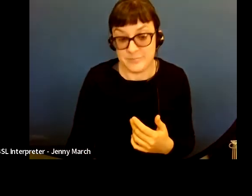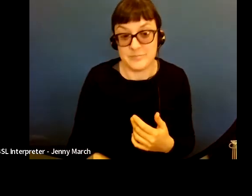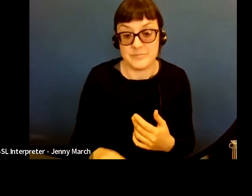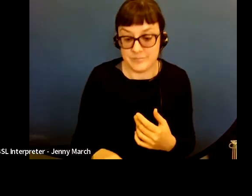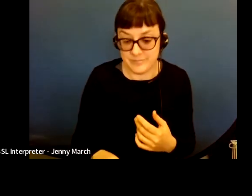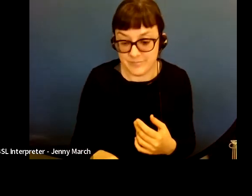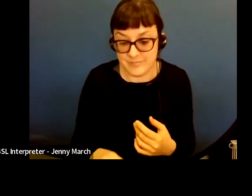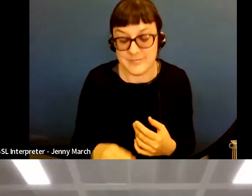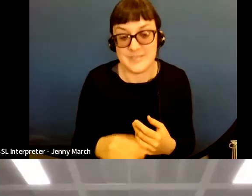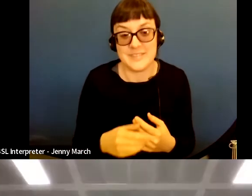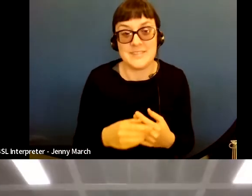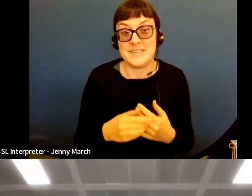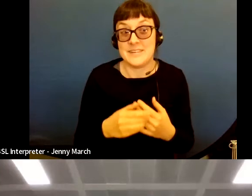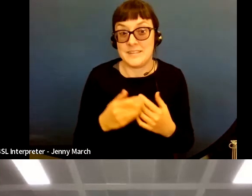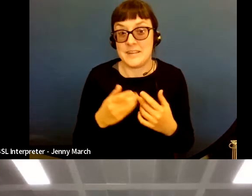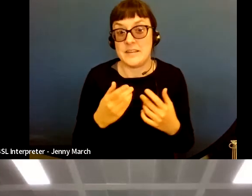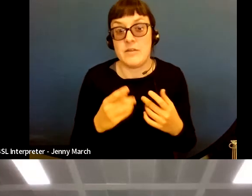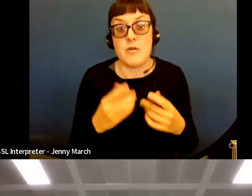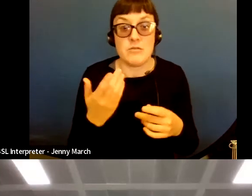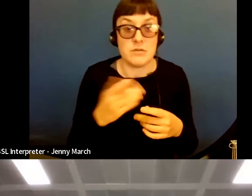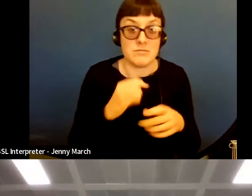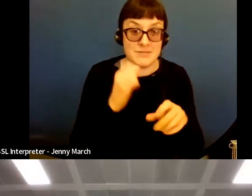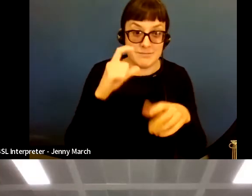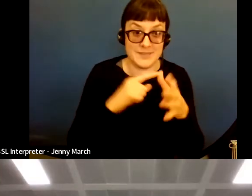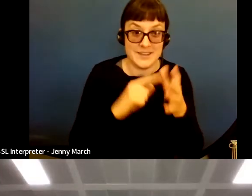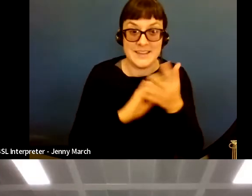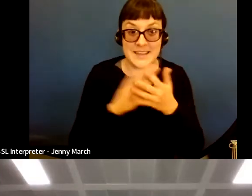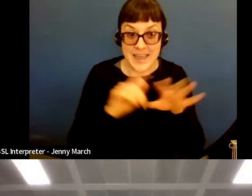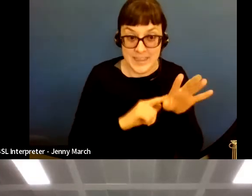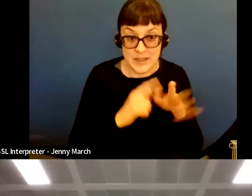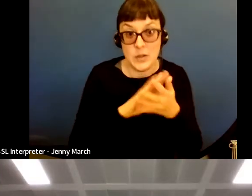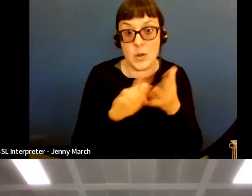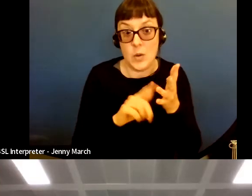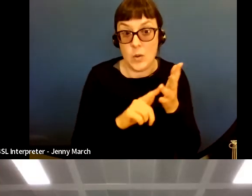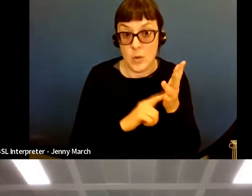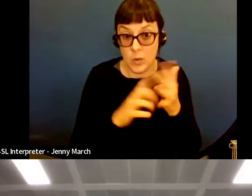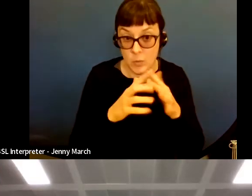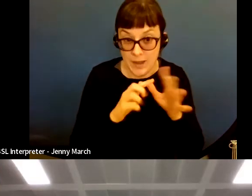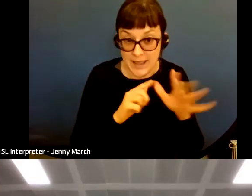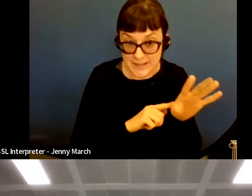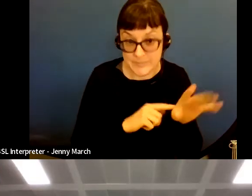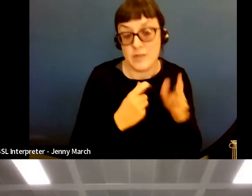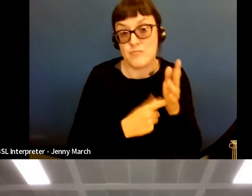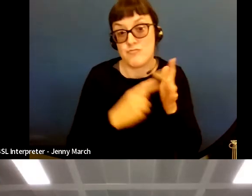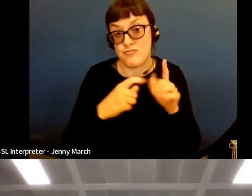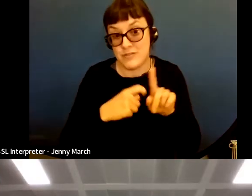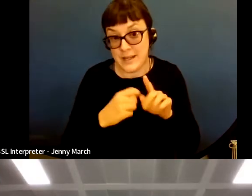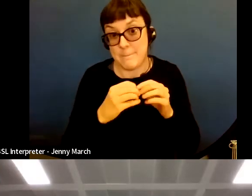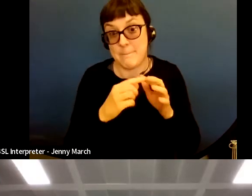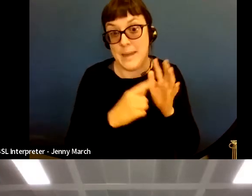GDI Hub, so our academic director, Rick Bell speaking on behalf of BATA, Robert McLaren from Policy